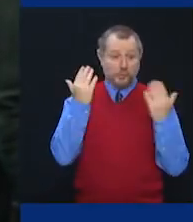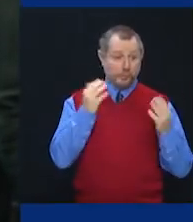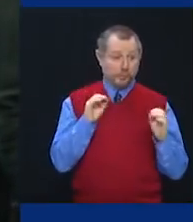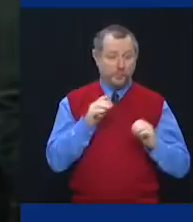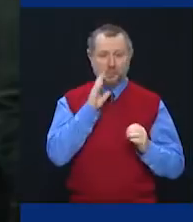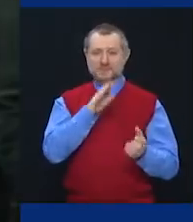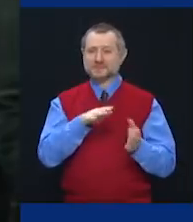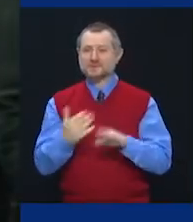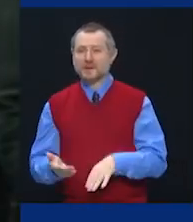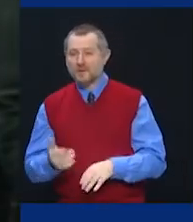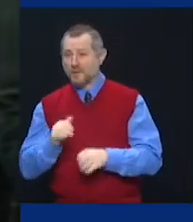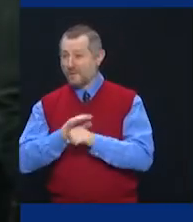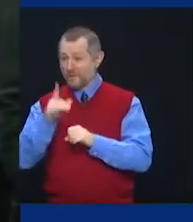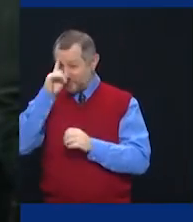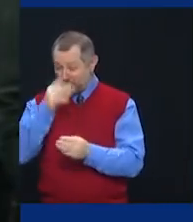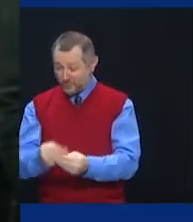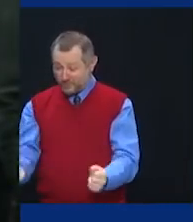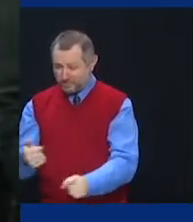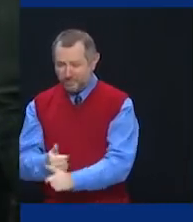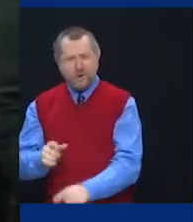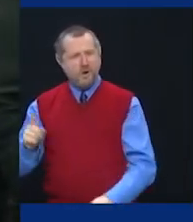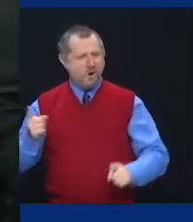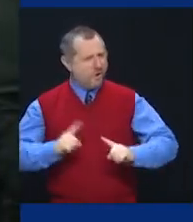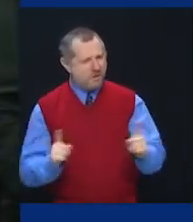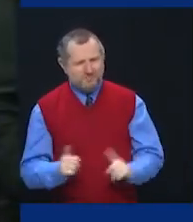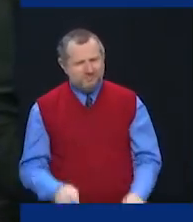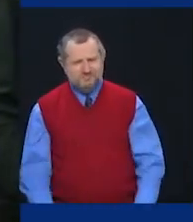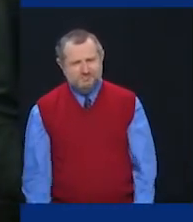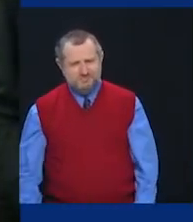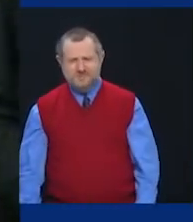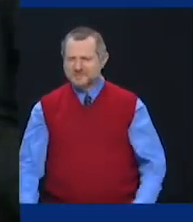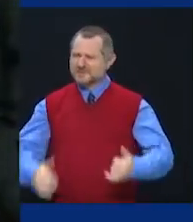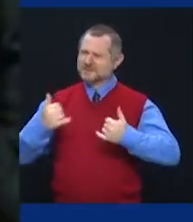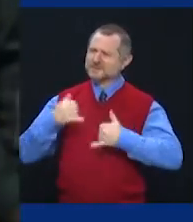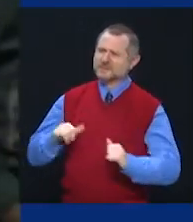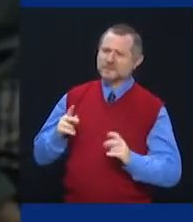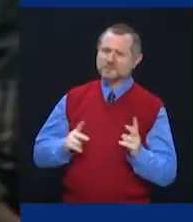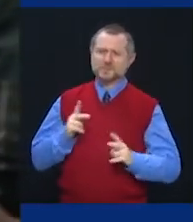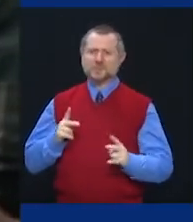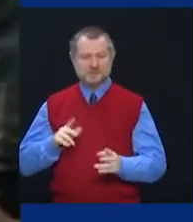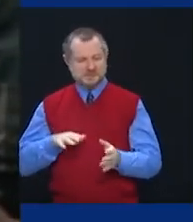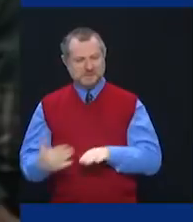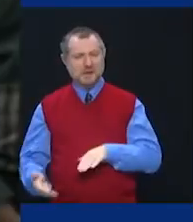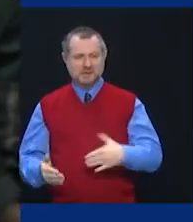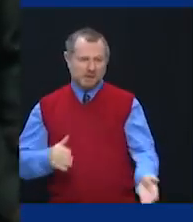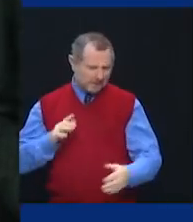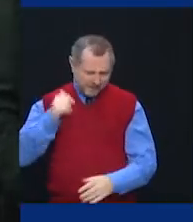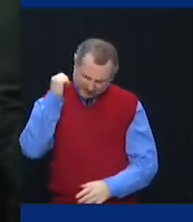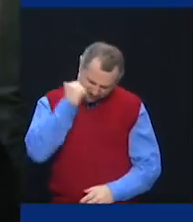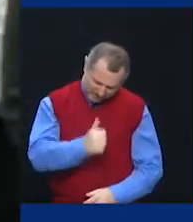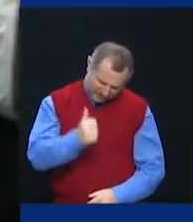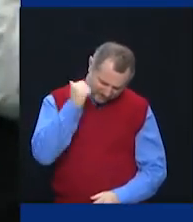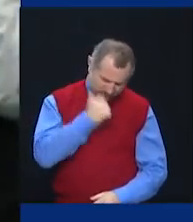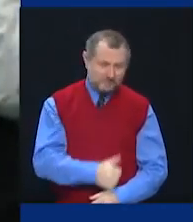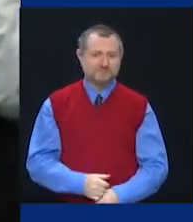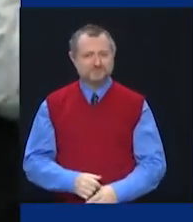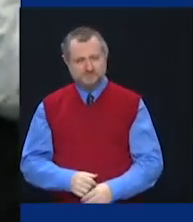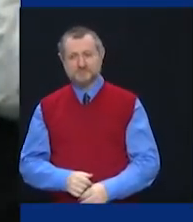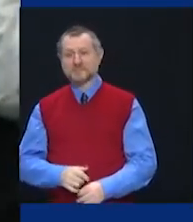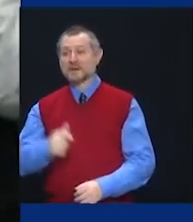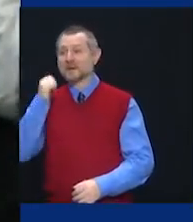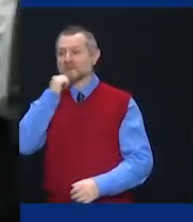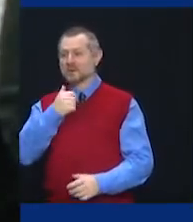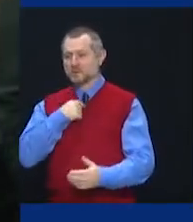not. We lose people every day to COVID. Every day I have to go through the number of